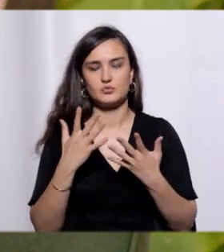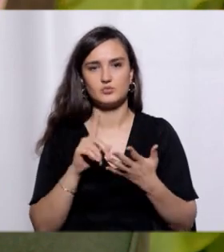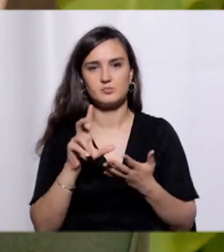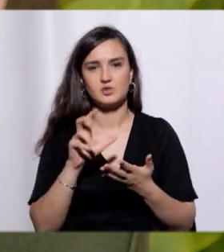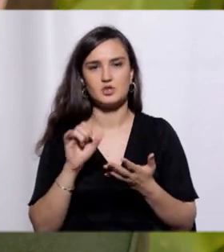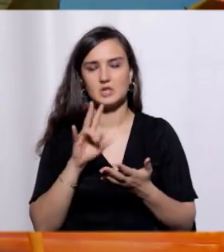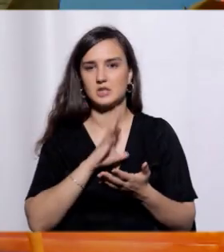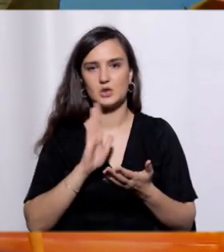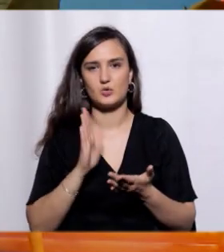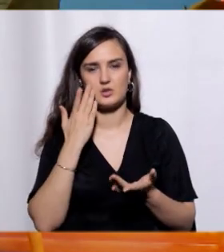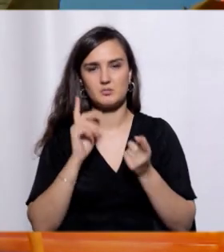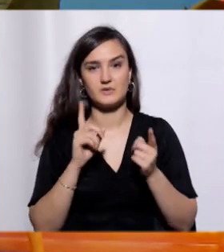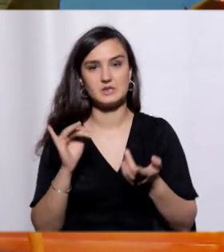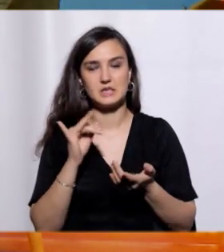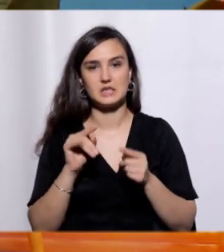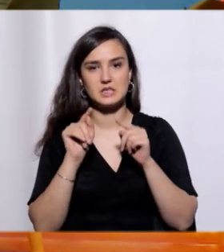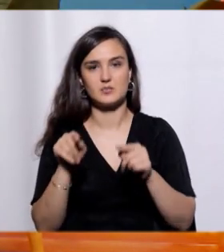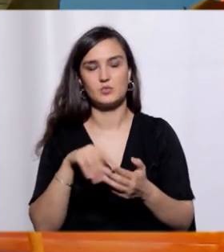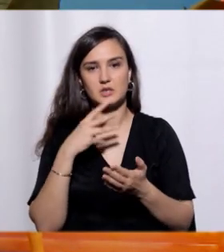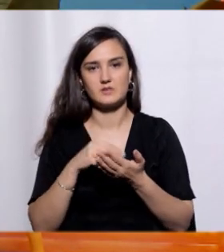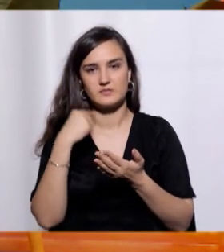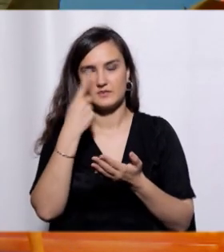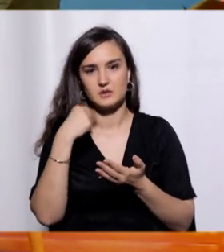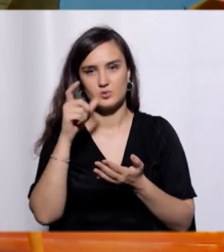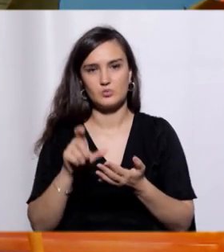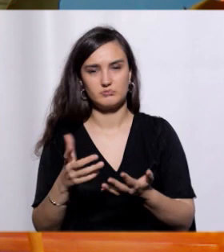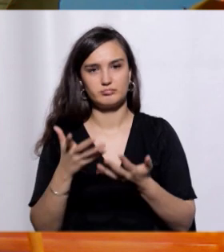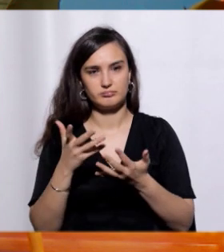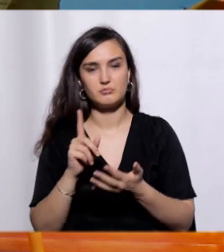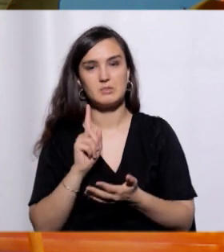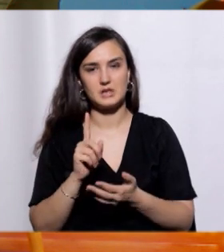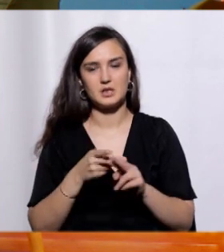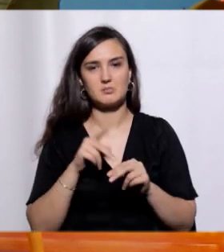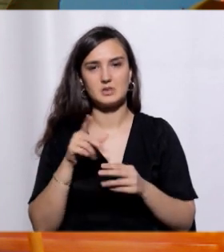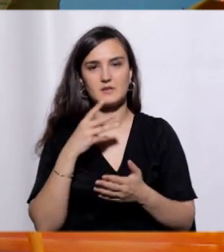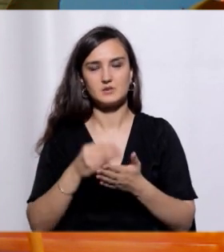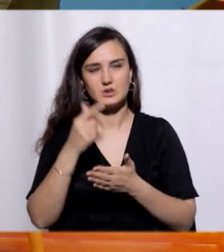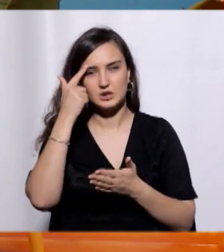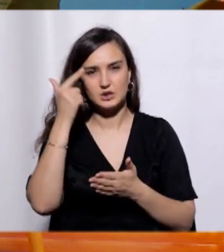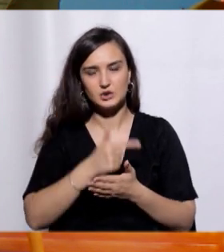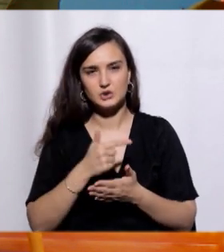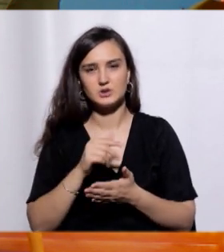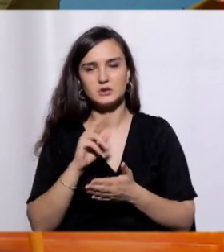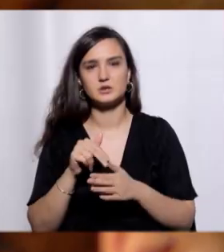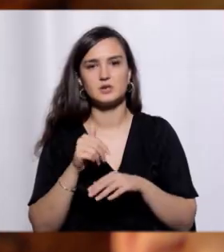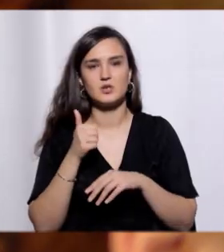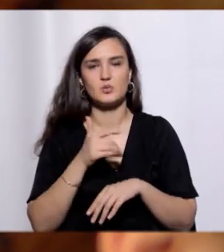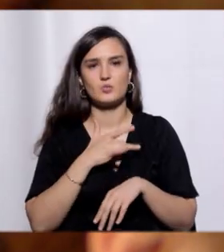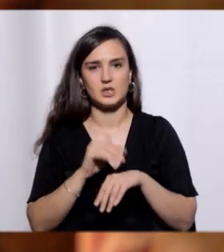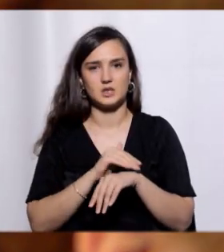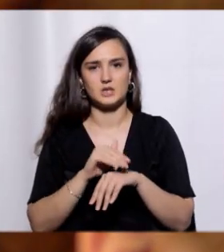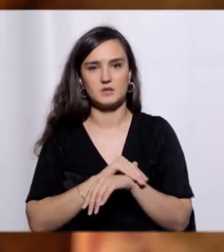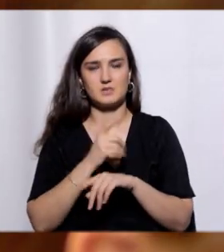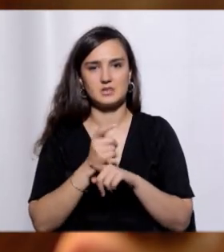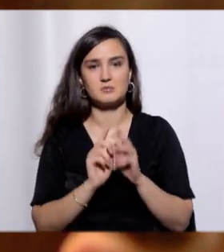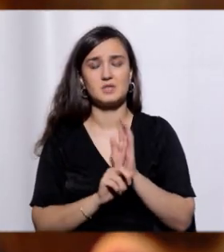that Jane was not really interested in his physical appearance, but in his intelligence and kind heart. From